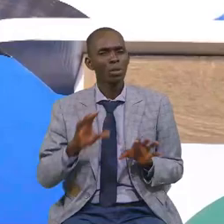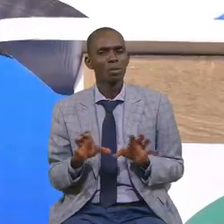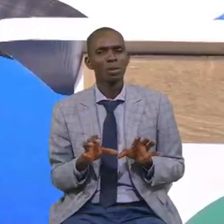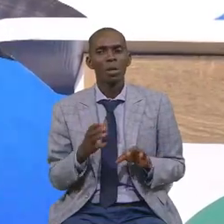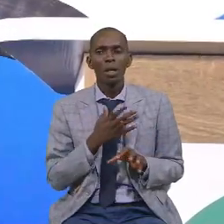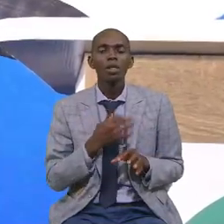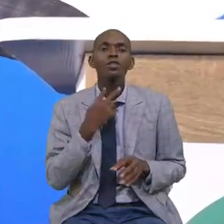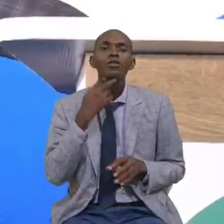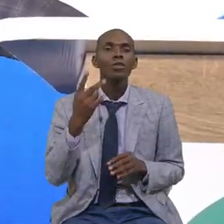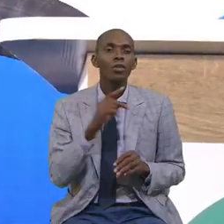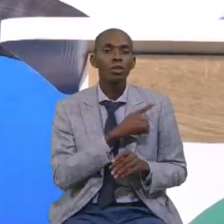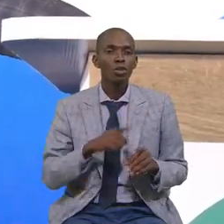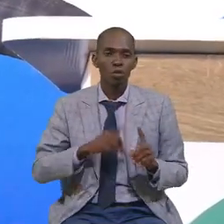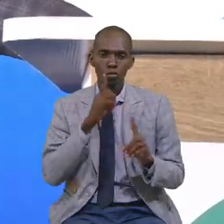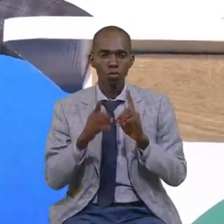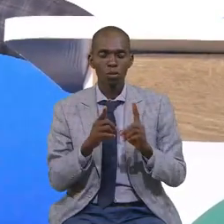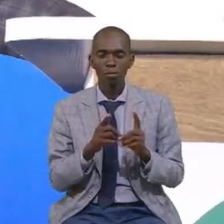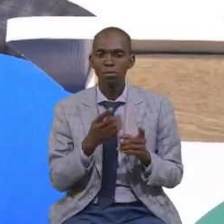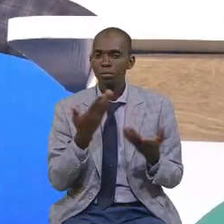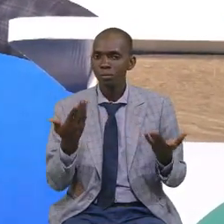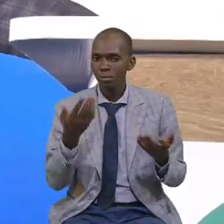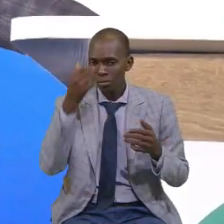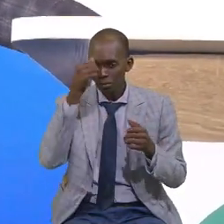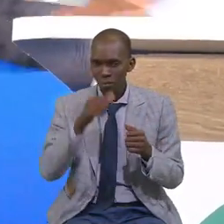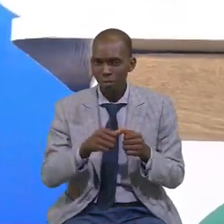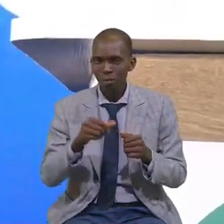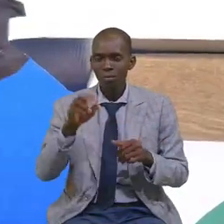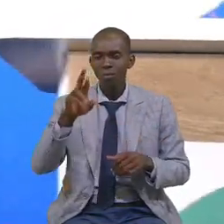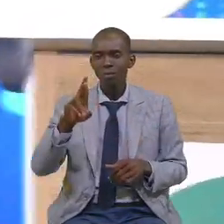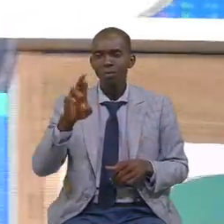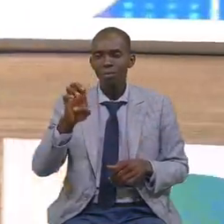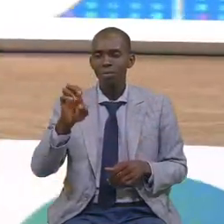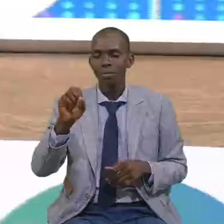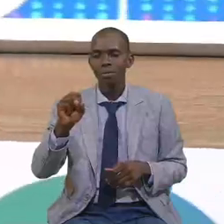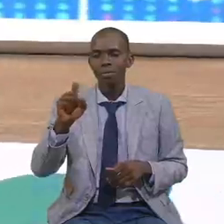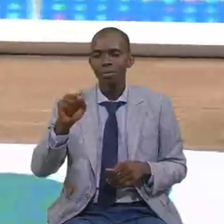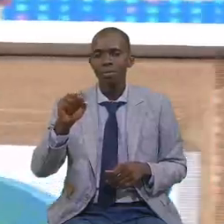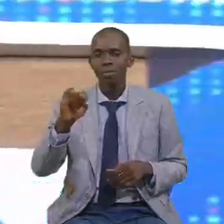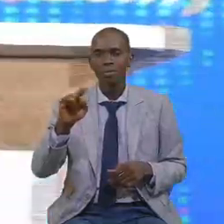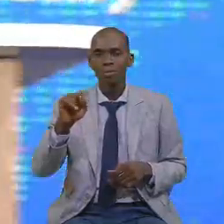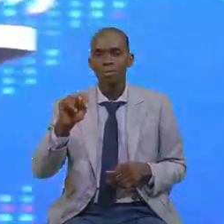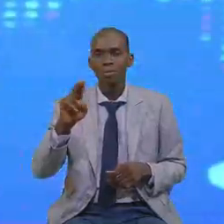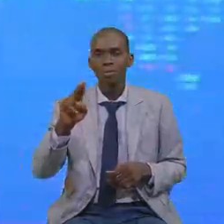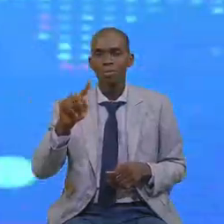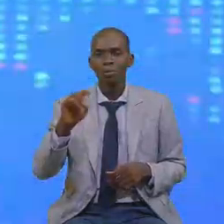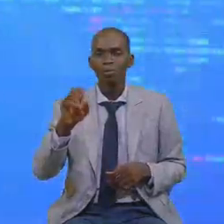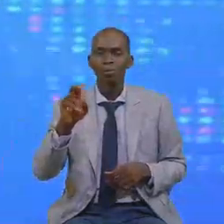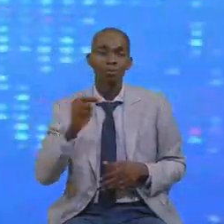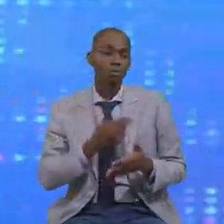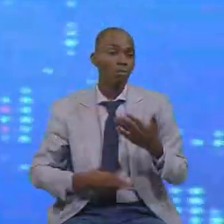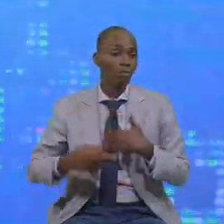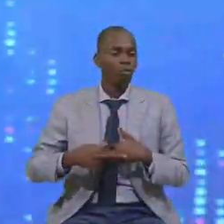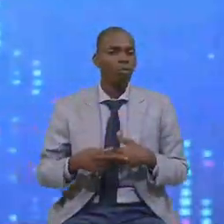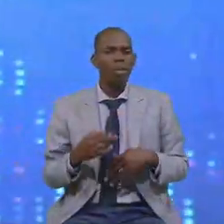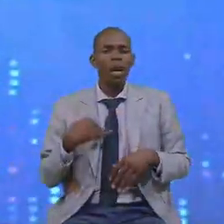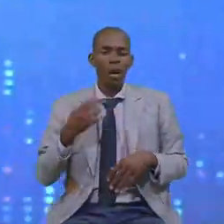said, restitution. I said, I'll do it. I was in my first year. I didn't know what will happen. I didn't know what the consequence